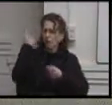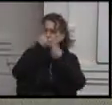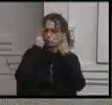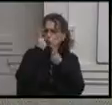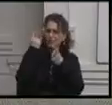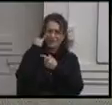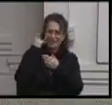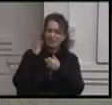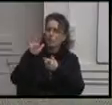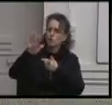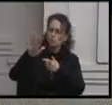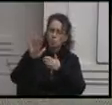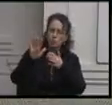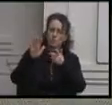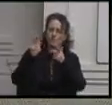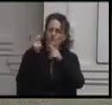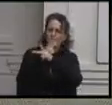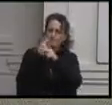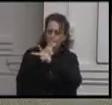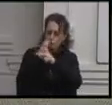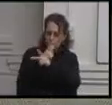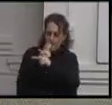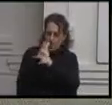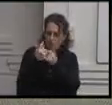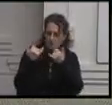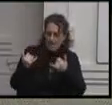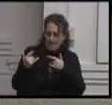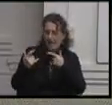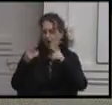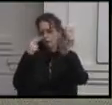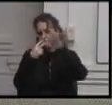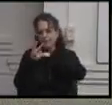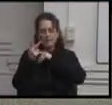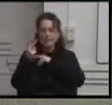that into figuring out the tax rate?